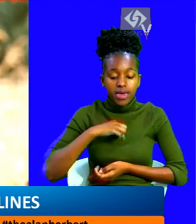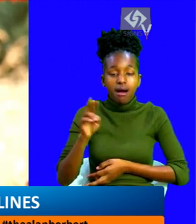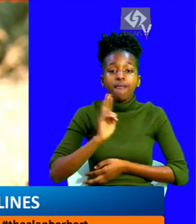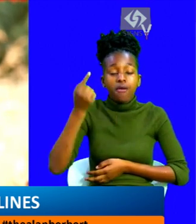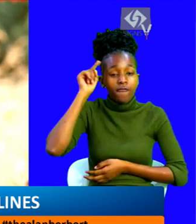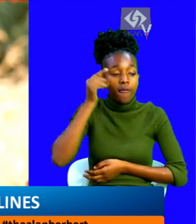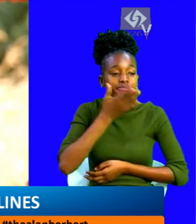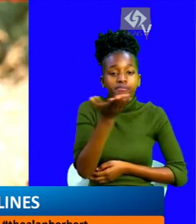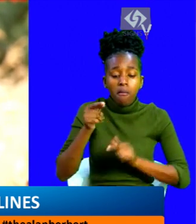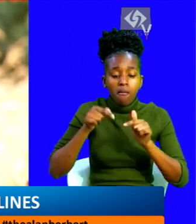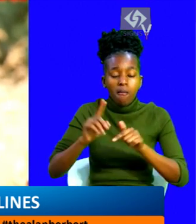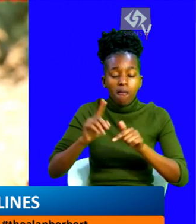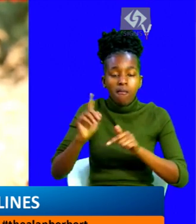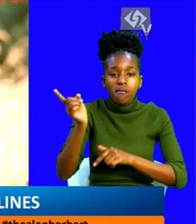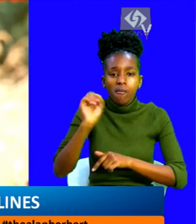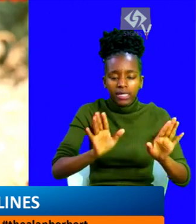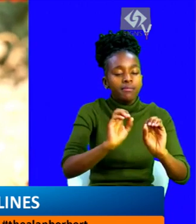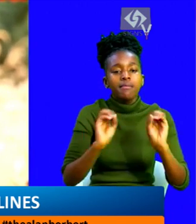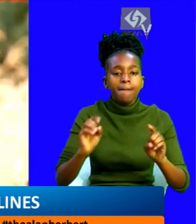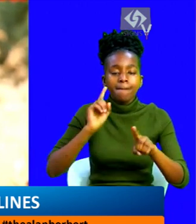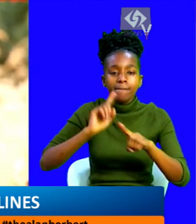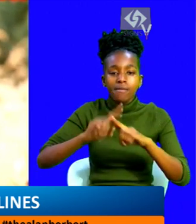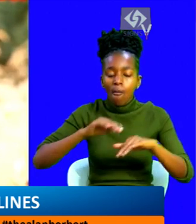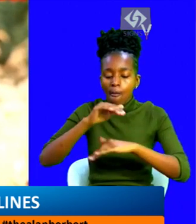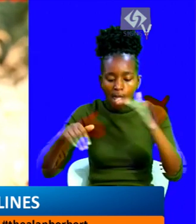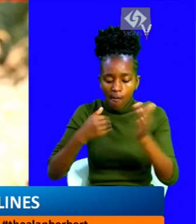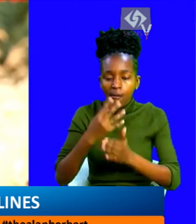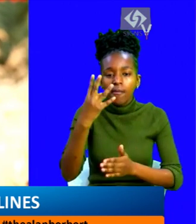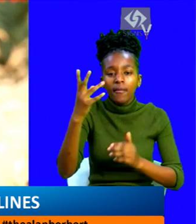to protect lives and property.